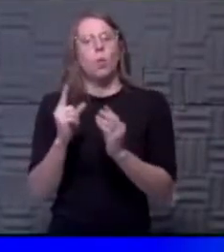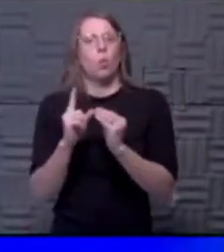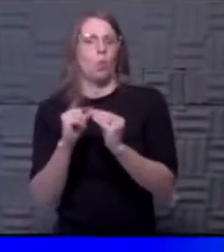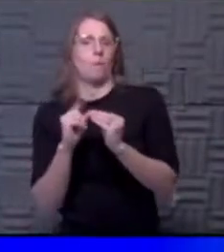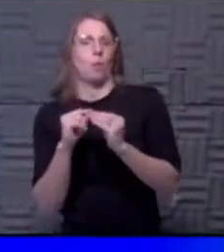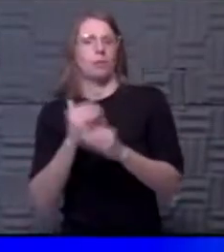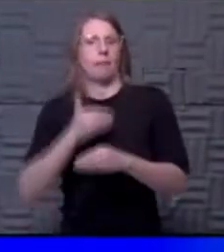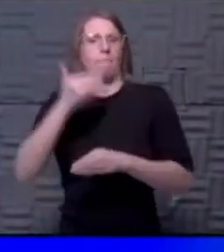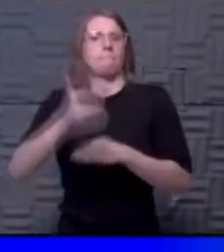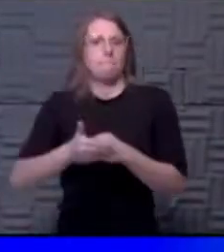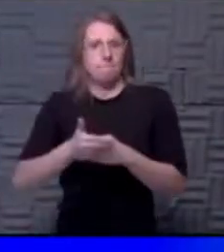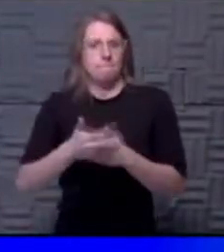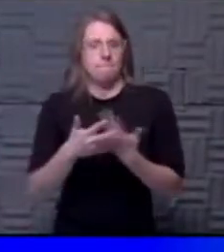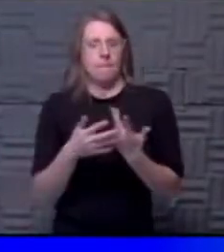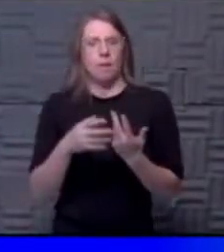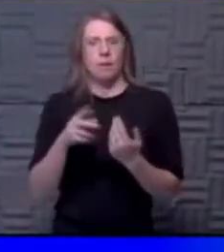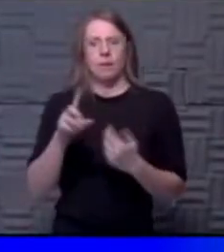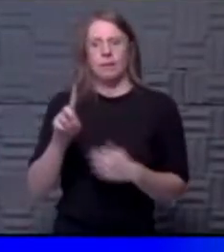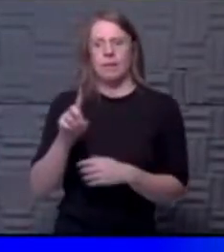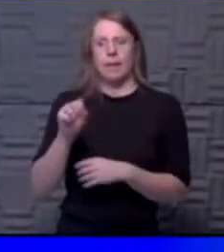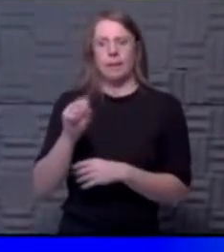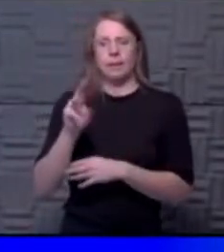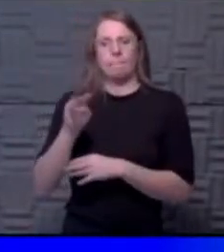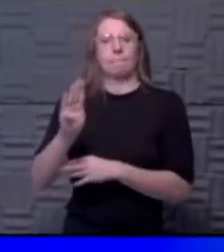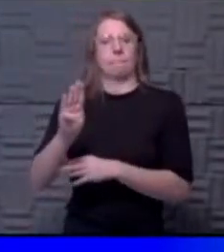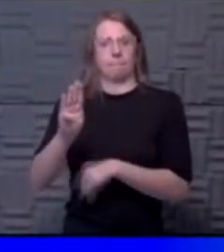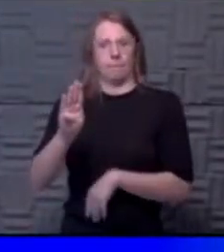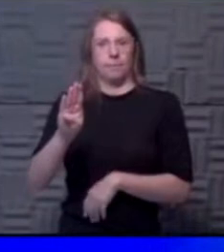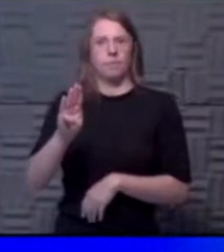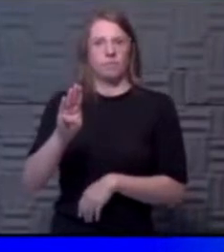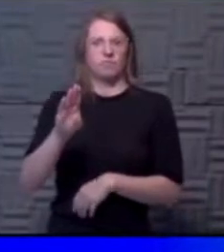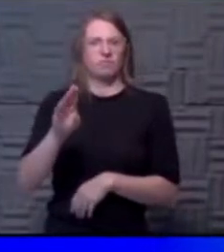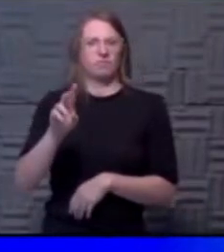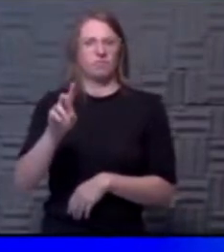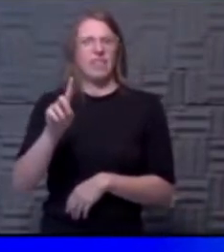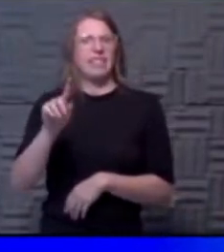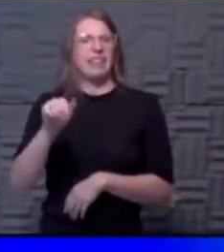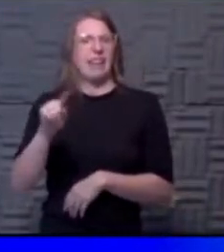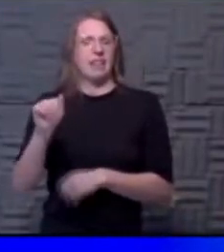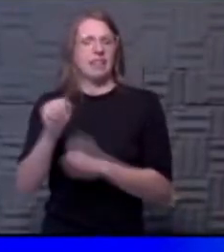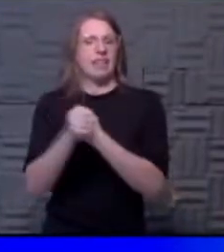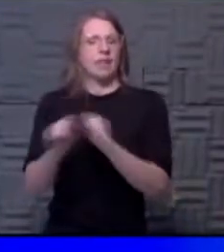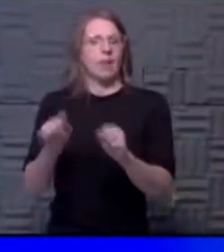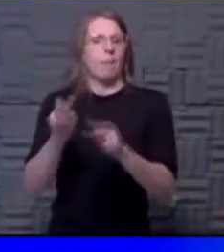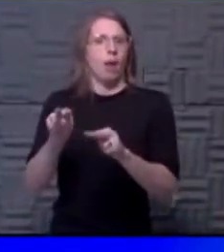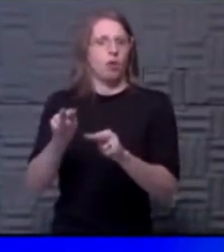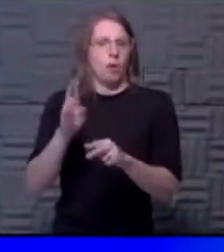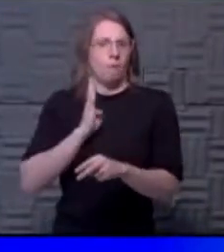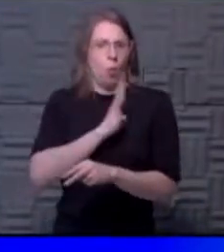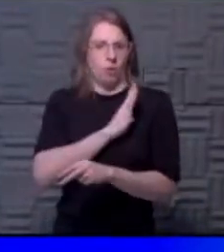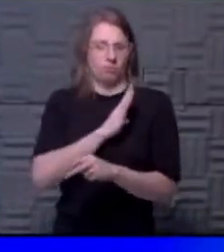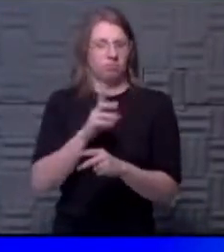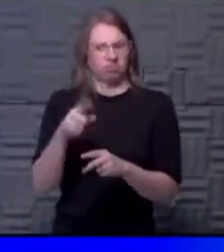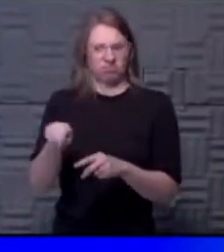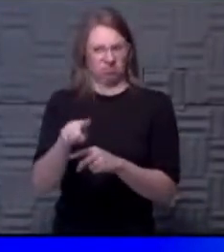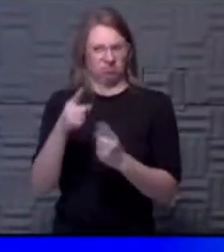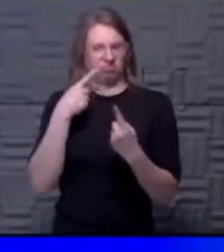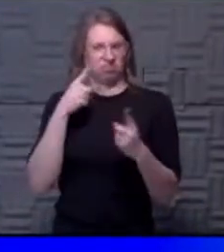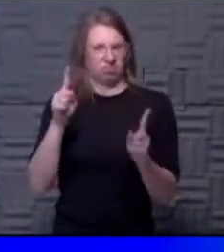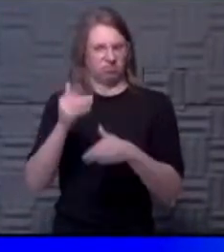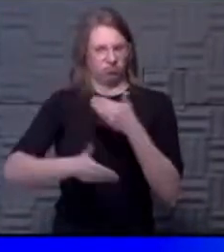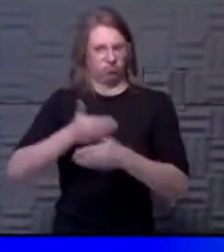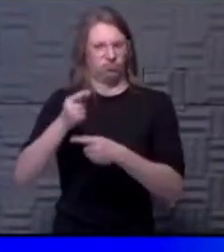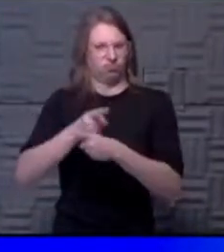And but the DSMB, or Data Safety Monitoring Board, is doing what it should be doing. From what I understand from the